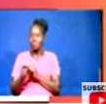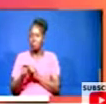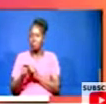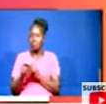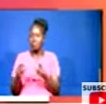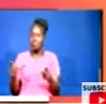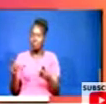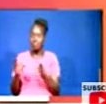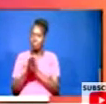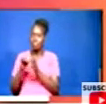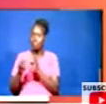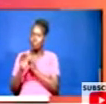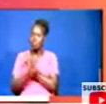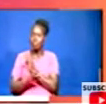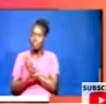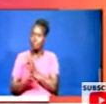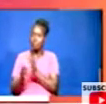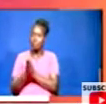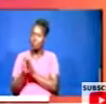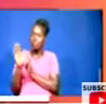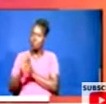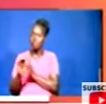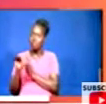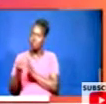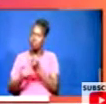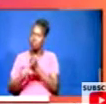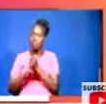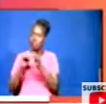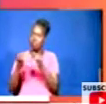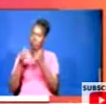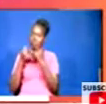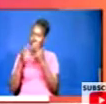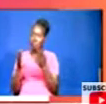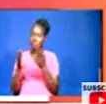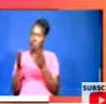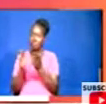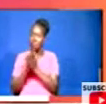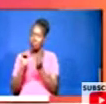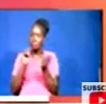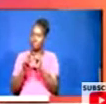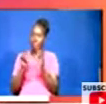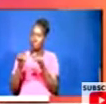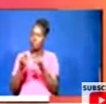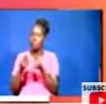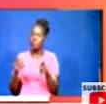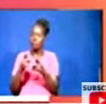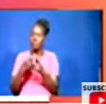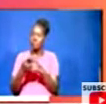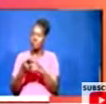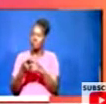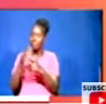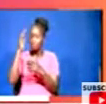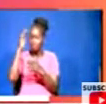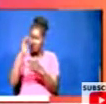land within the country in areas that have not been supporting agriculture to turn into agricultural land, then I believe we'll